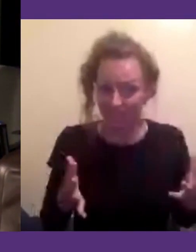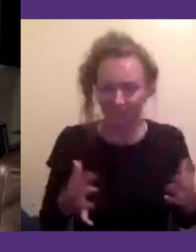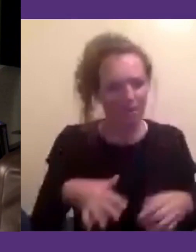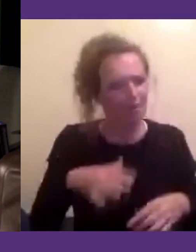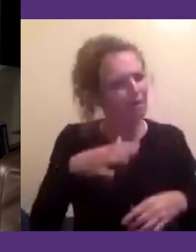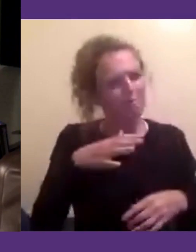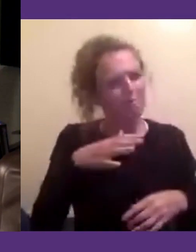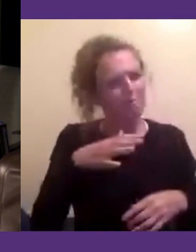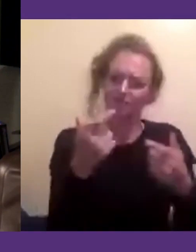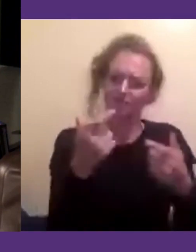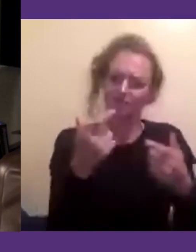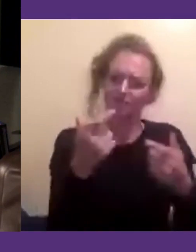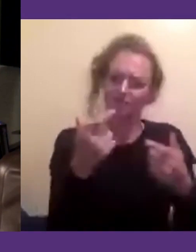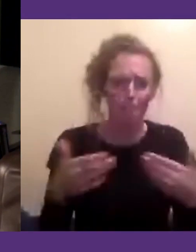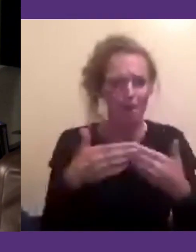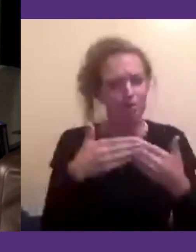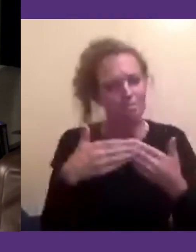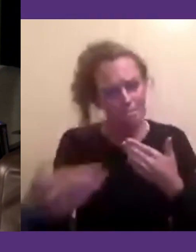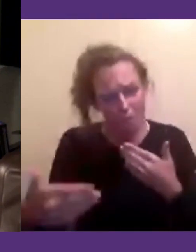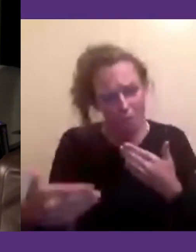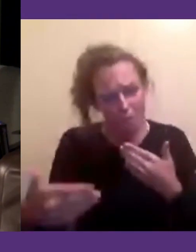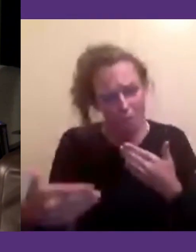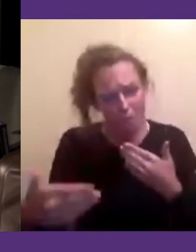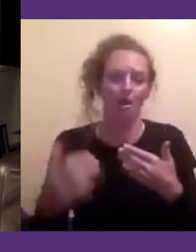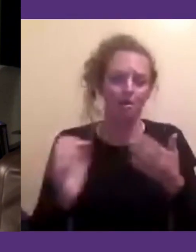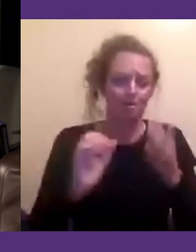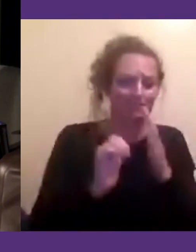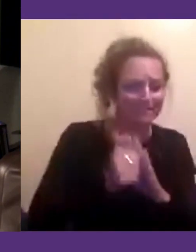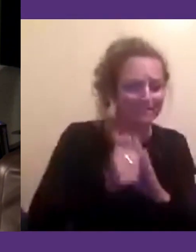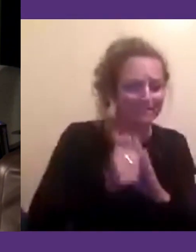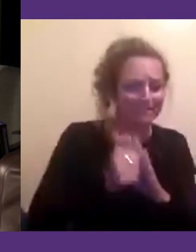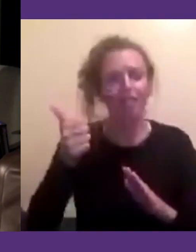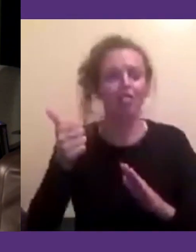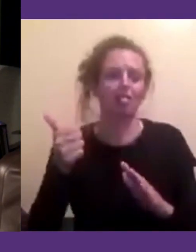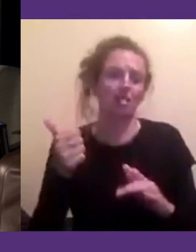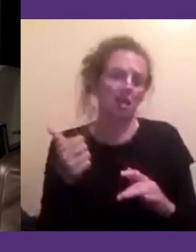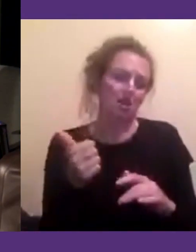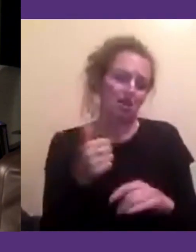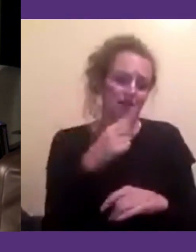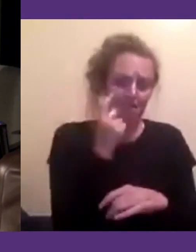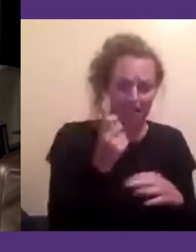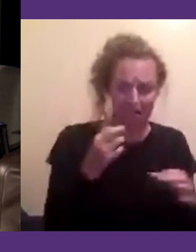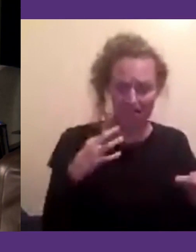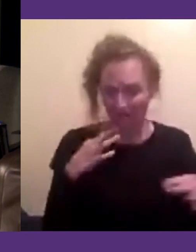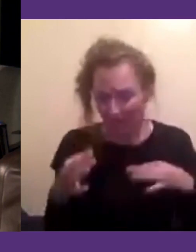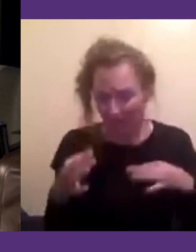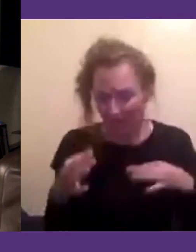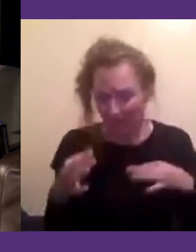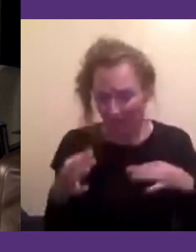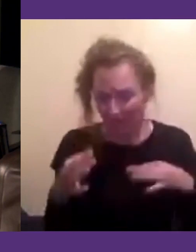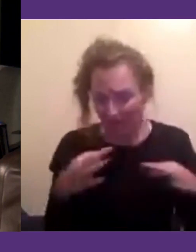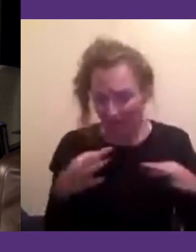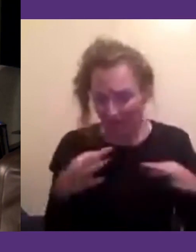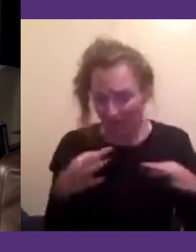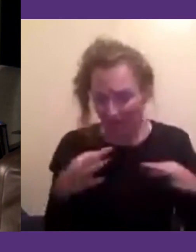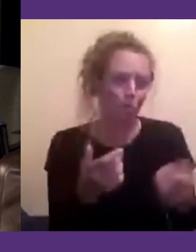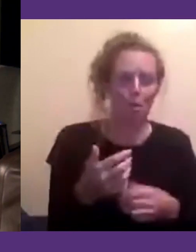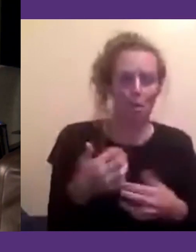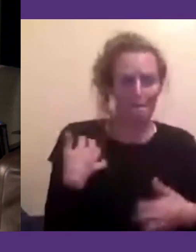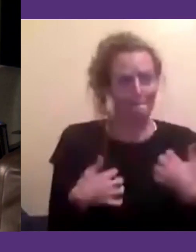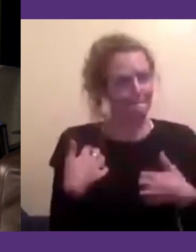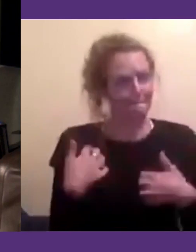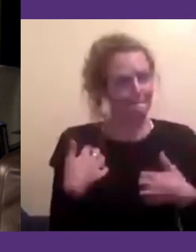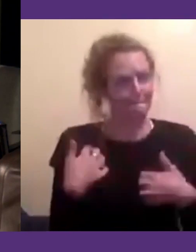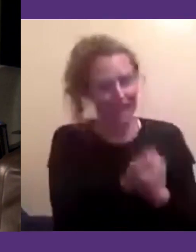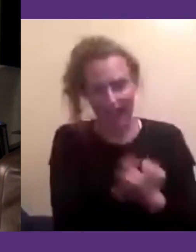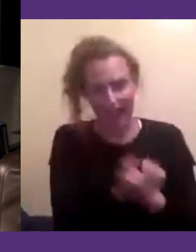we want to do, can be, and want to talk about as well. So I think it's really, really important that,